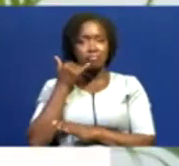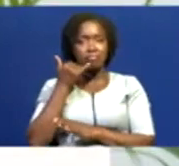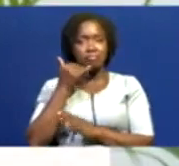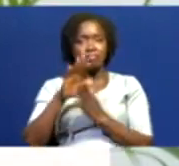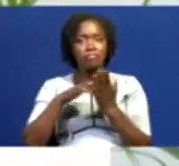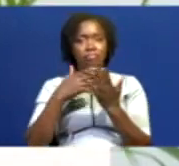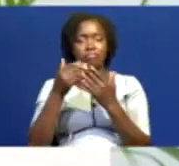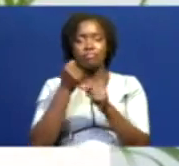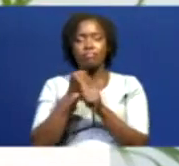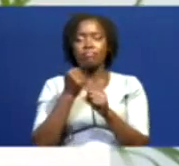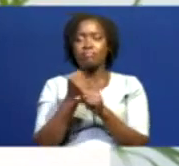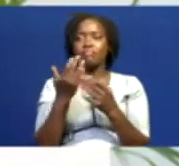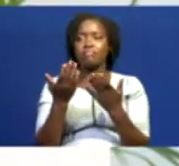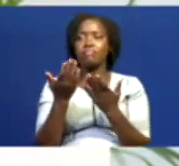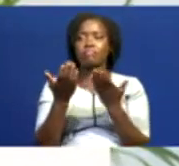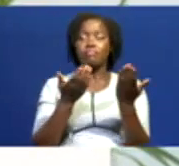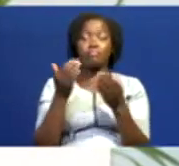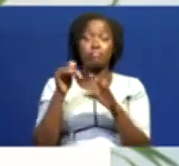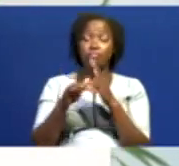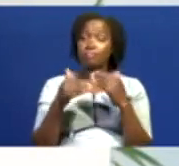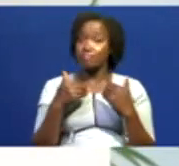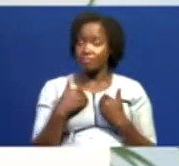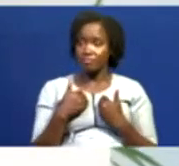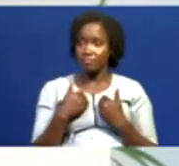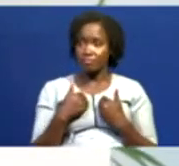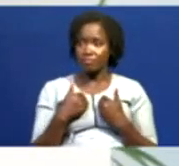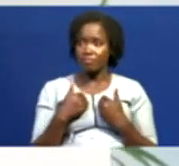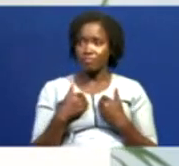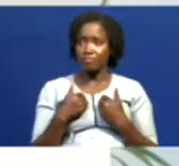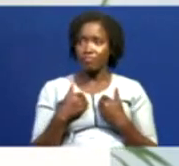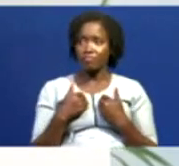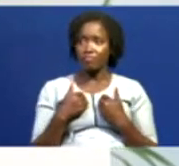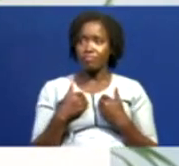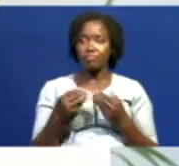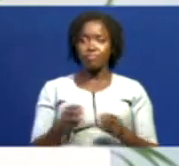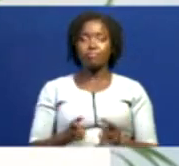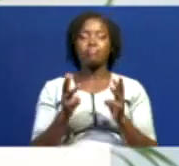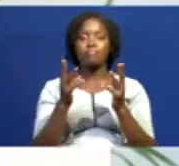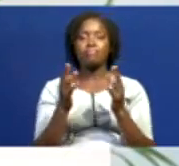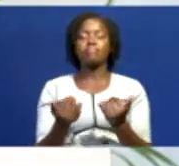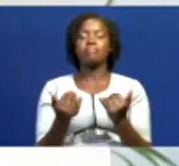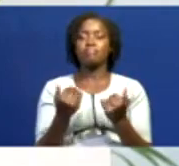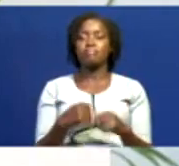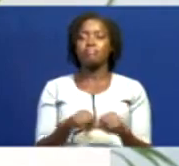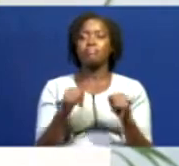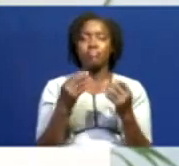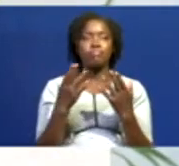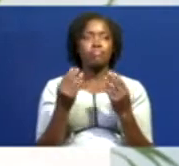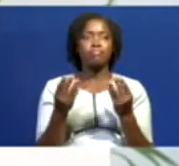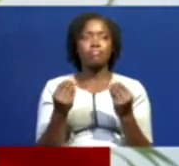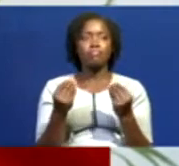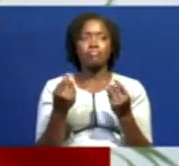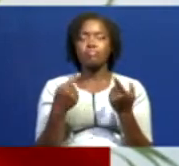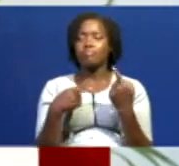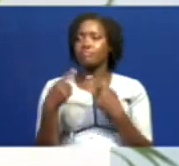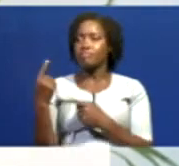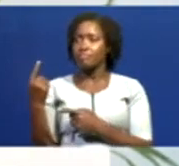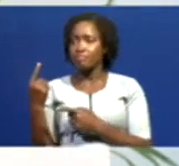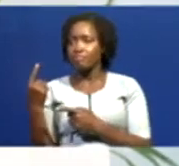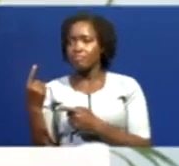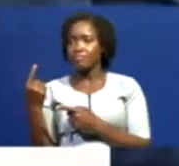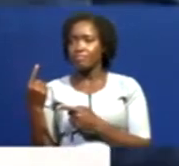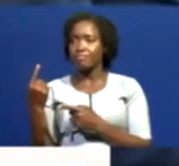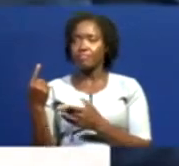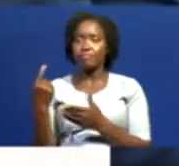You run KETRACO as a business entity, and that way now you can be able to easily wean off the